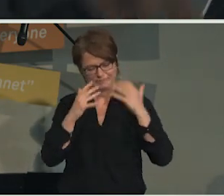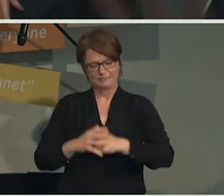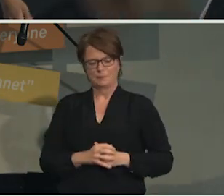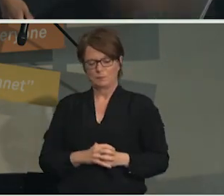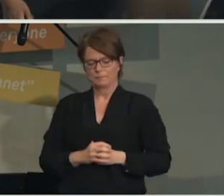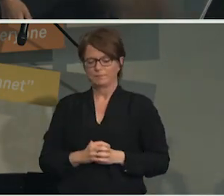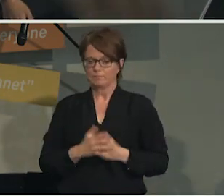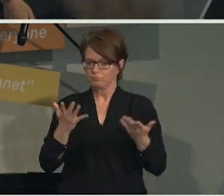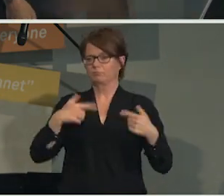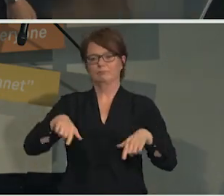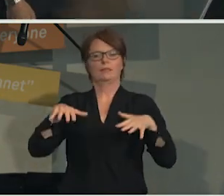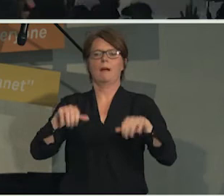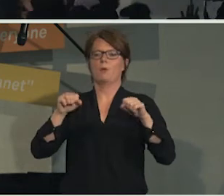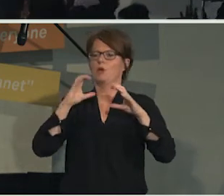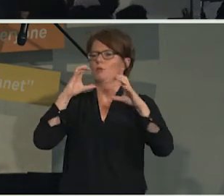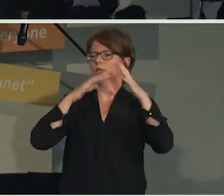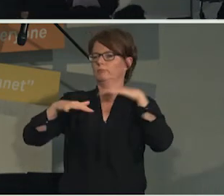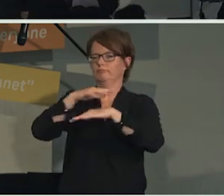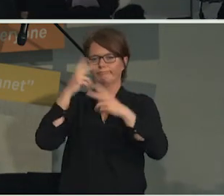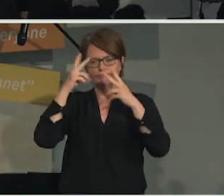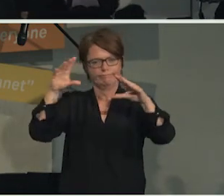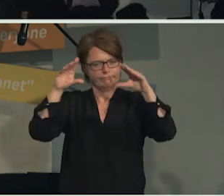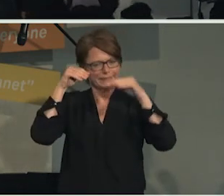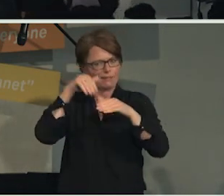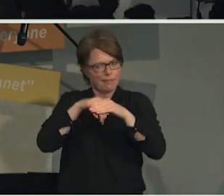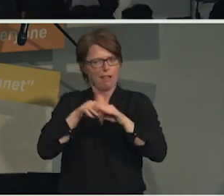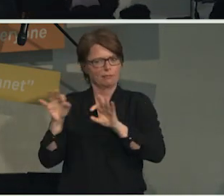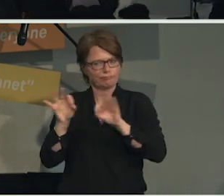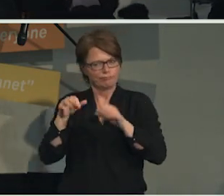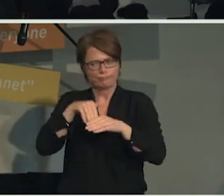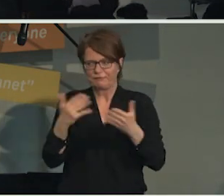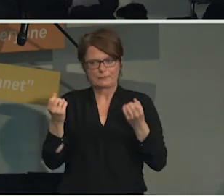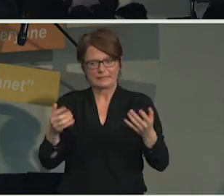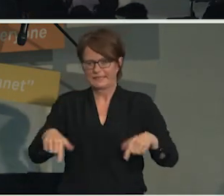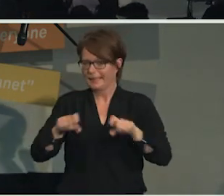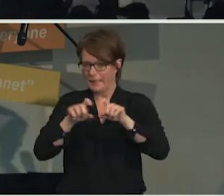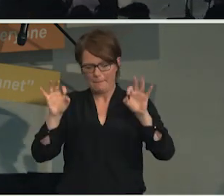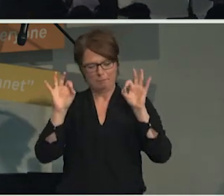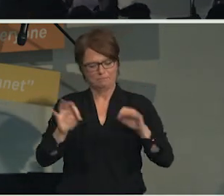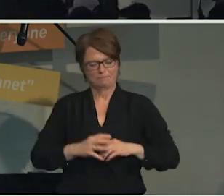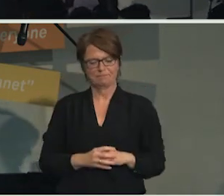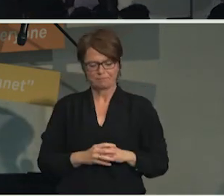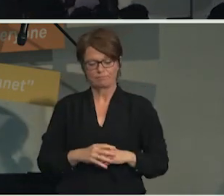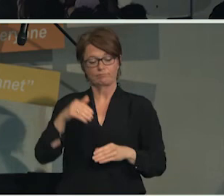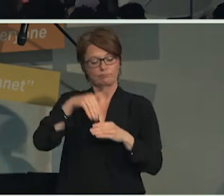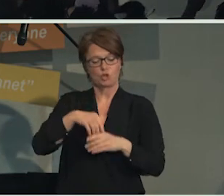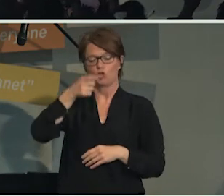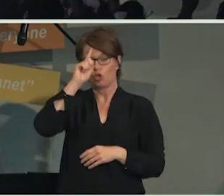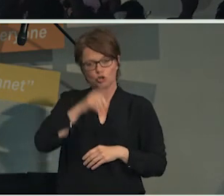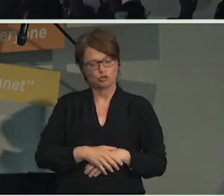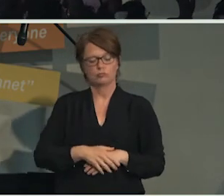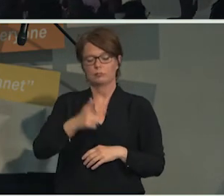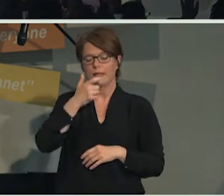And thank you very much to the translators here in front who are translating everything into sign language.